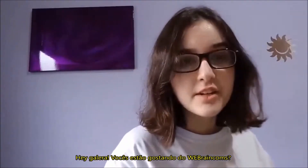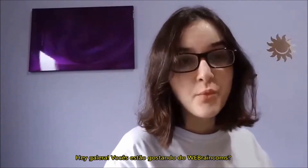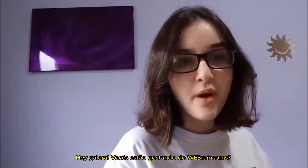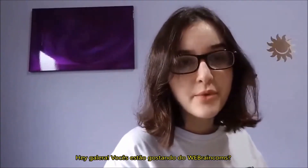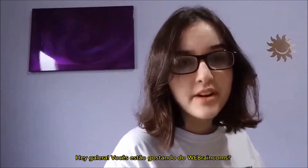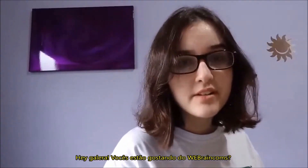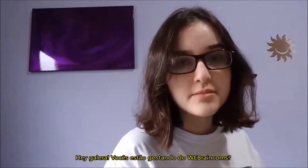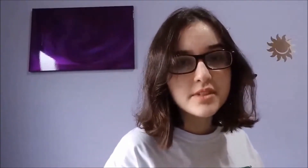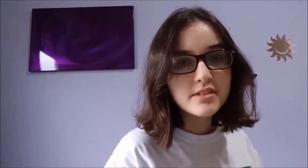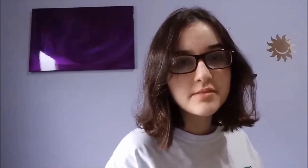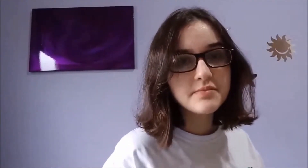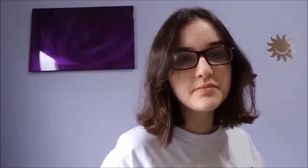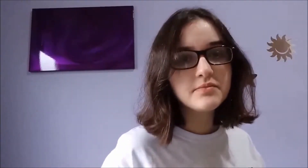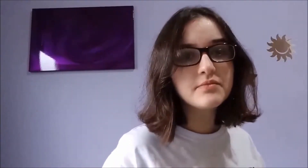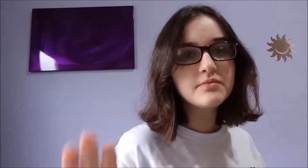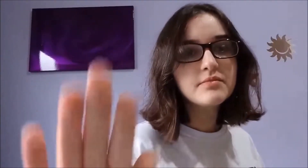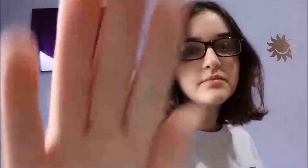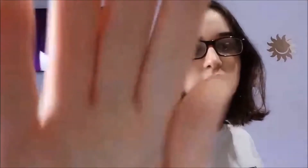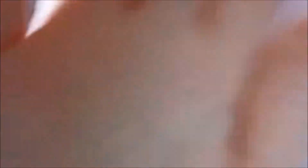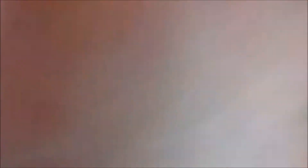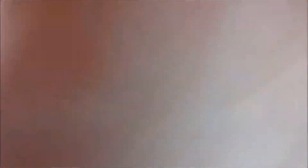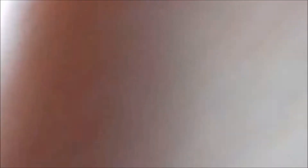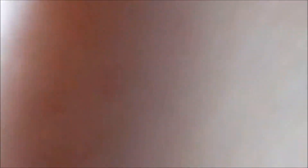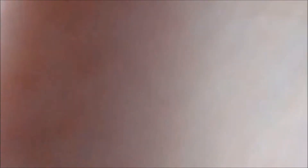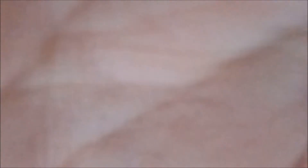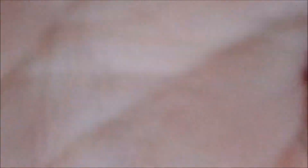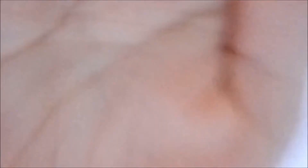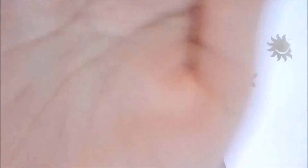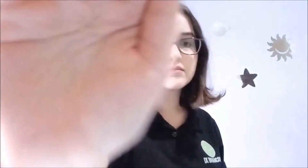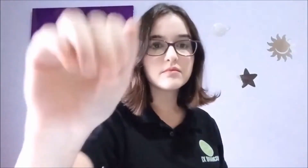Are you liking WeBraincoms?